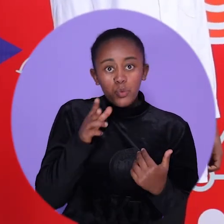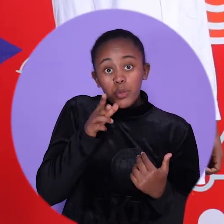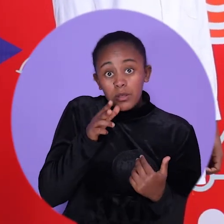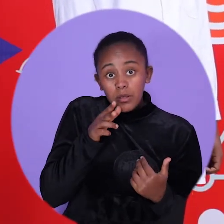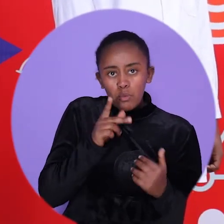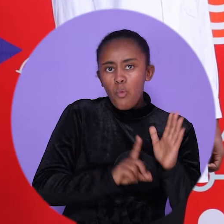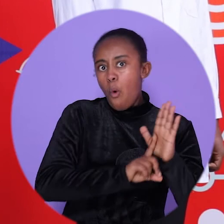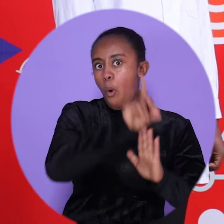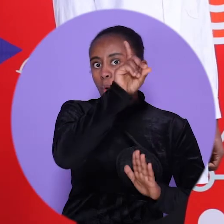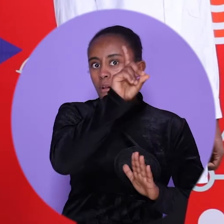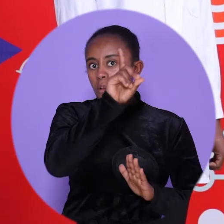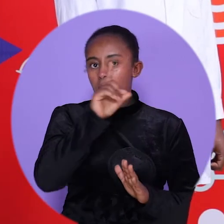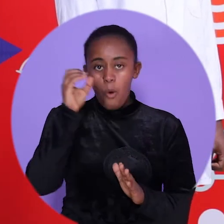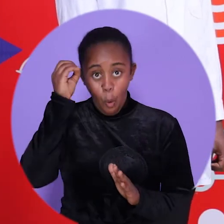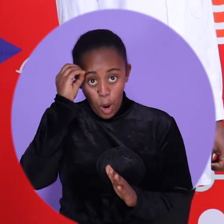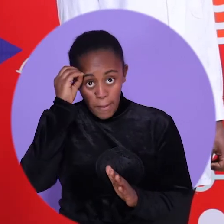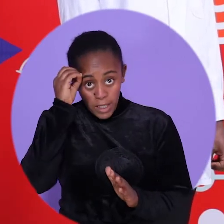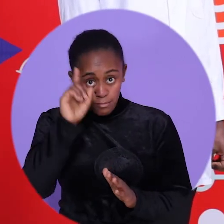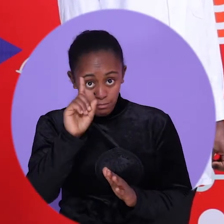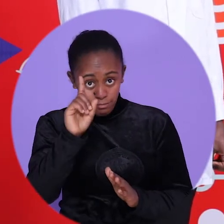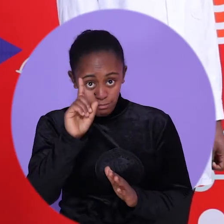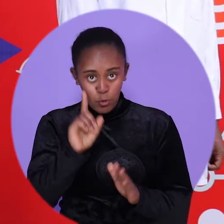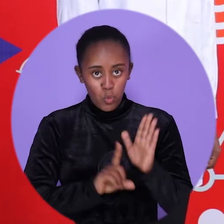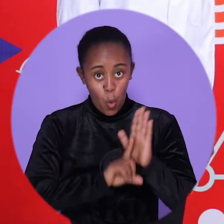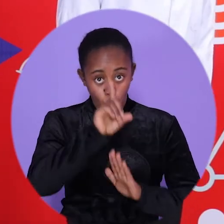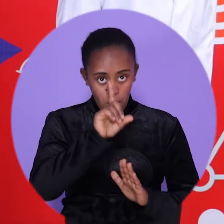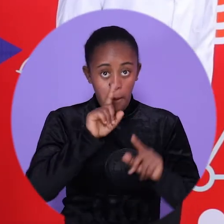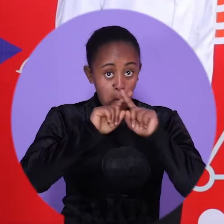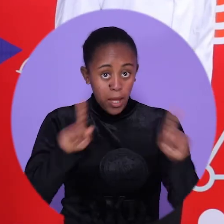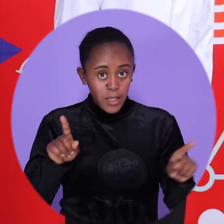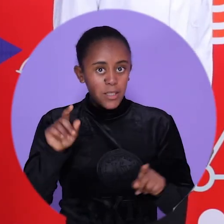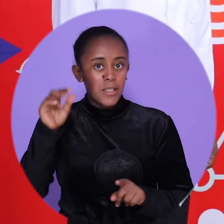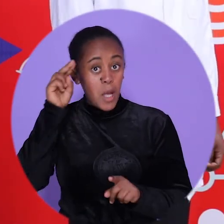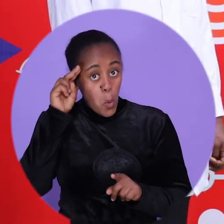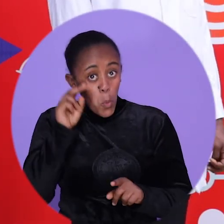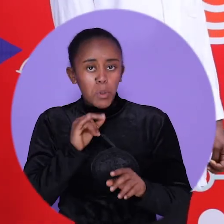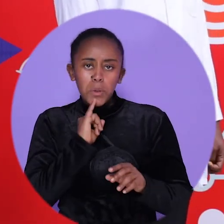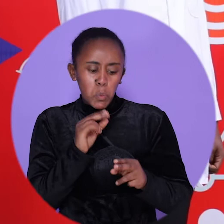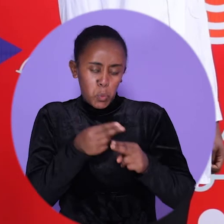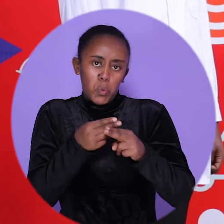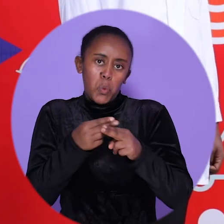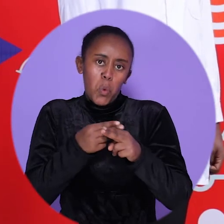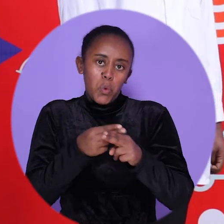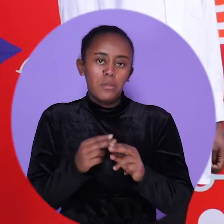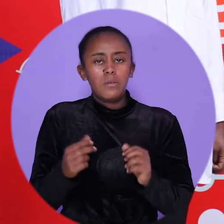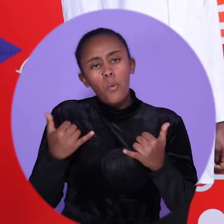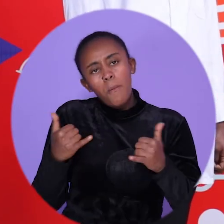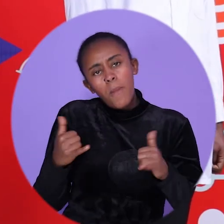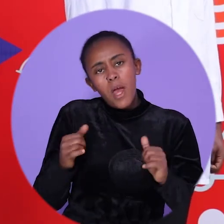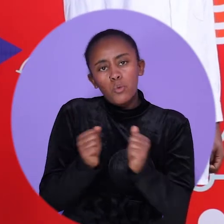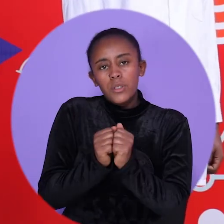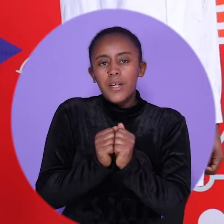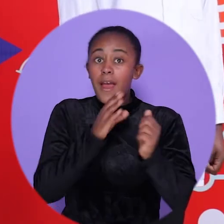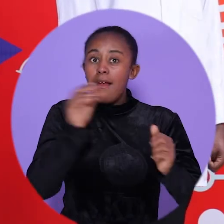are tall. Oleman, my brother, is tall, but Heronas is short. We play together